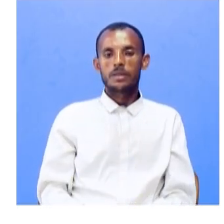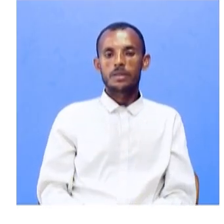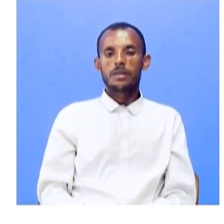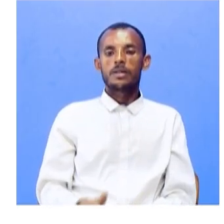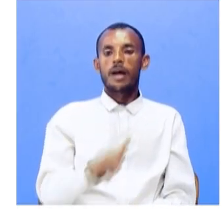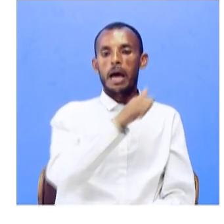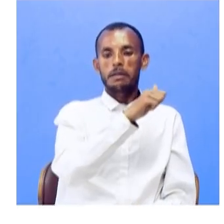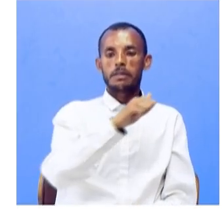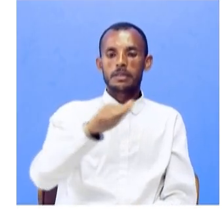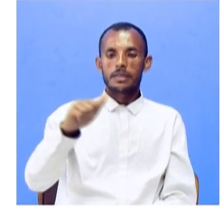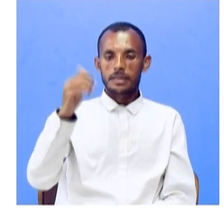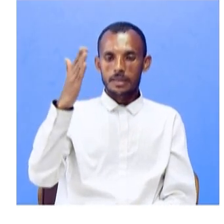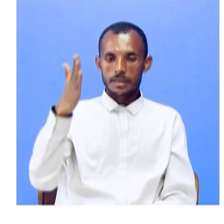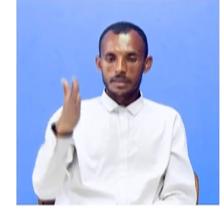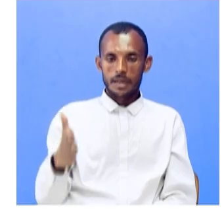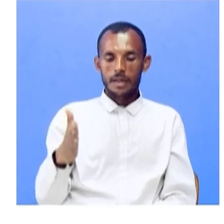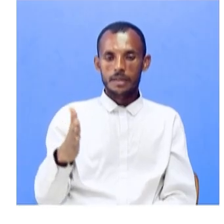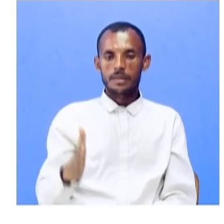adjacent sides